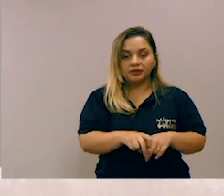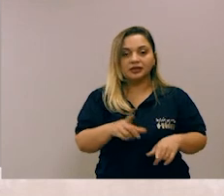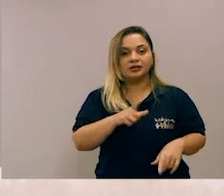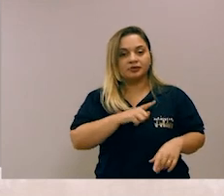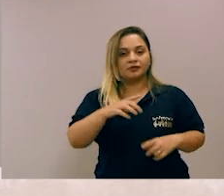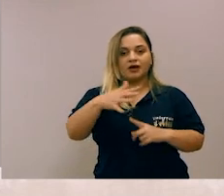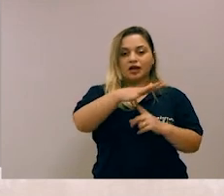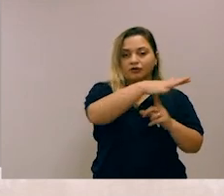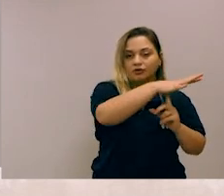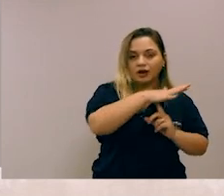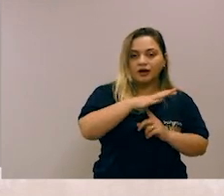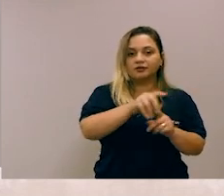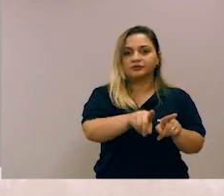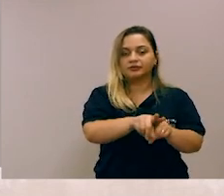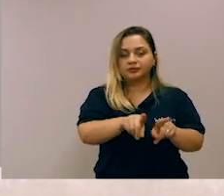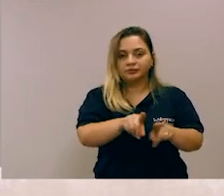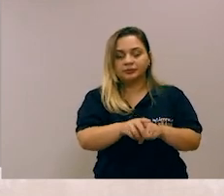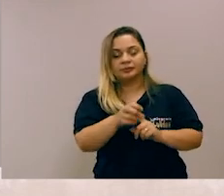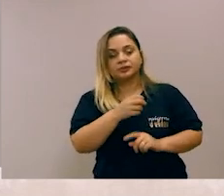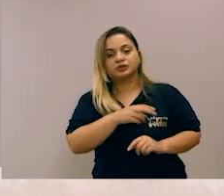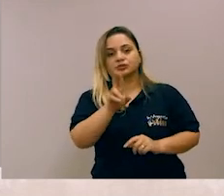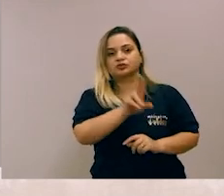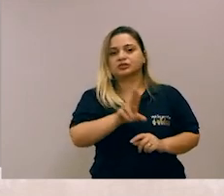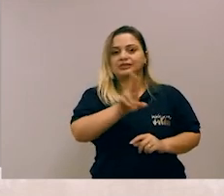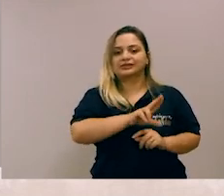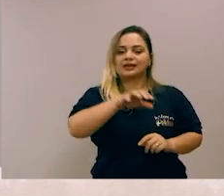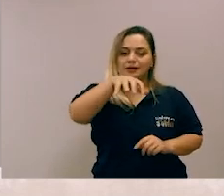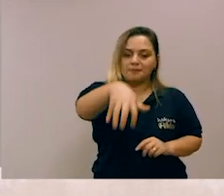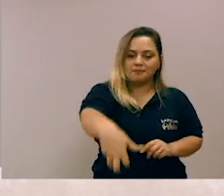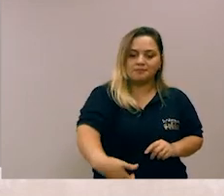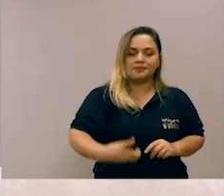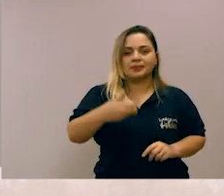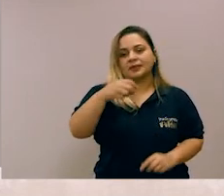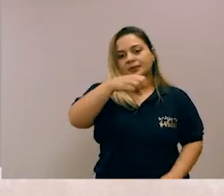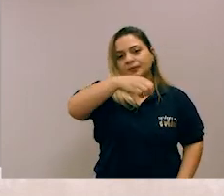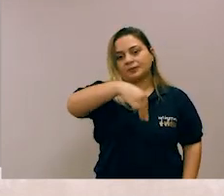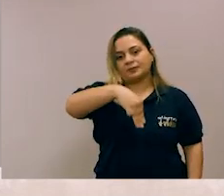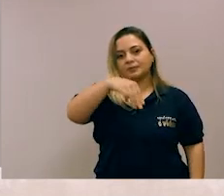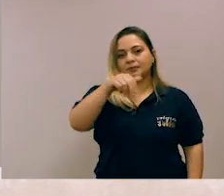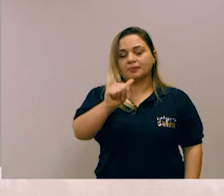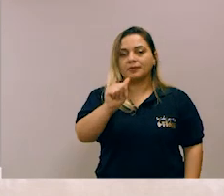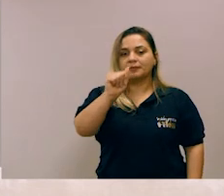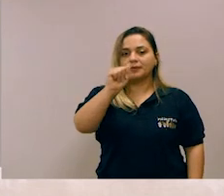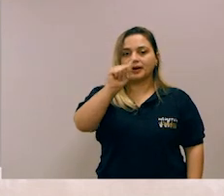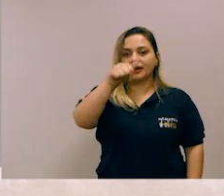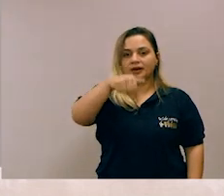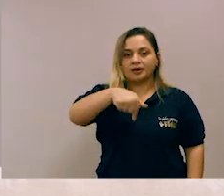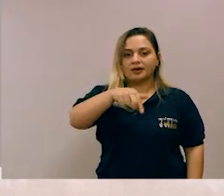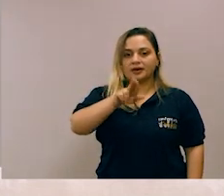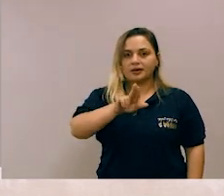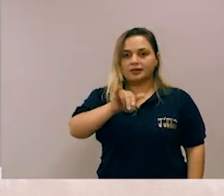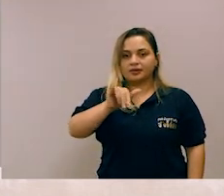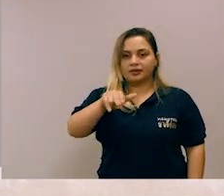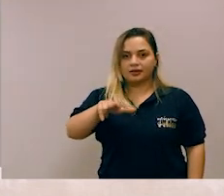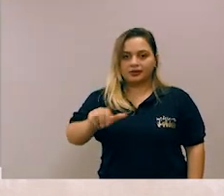only a work of Minas Gerais, one aircraft, and we started using machines in